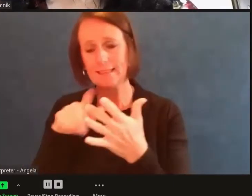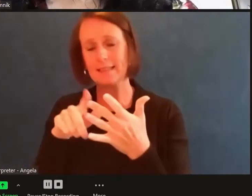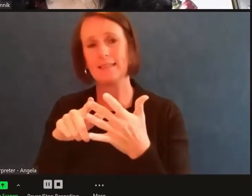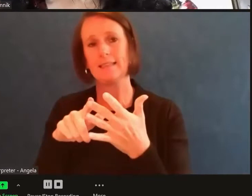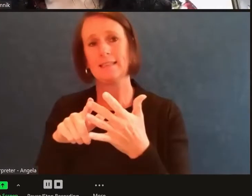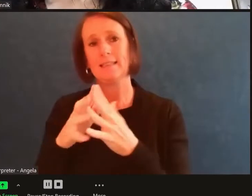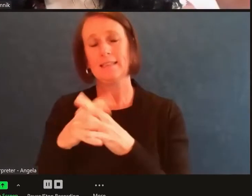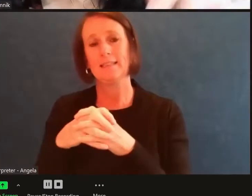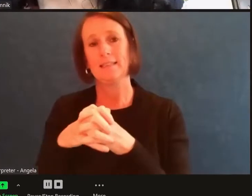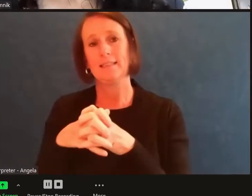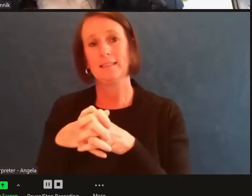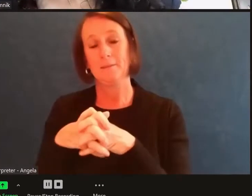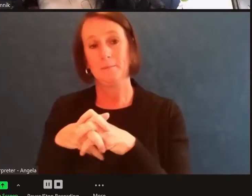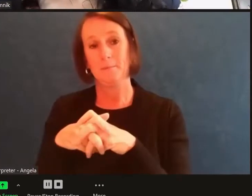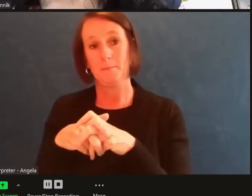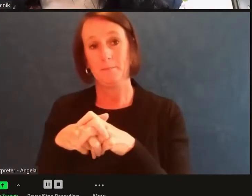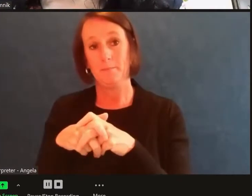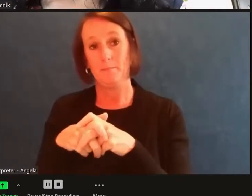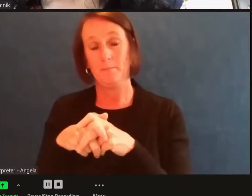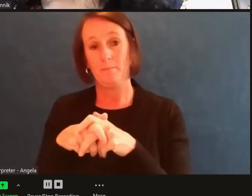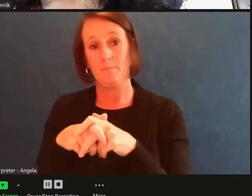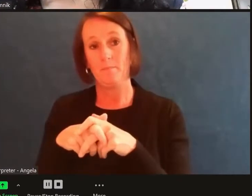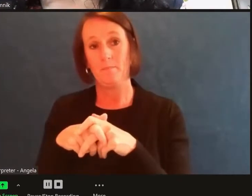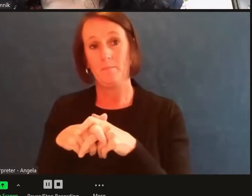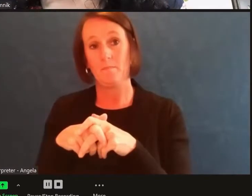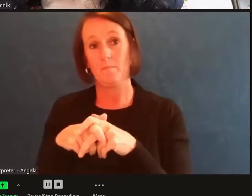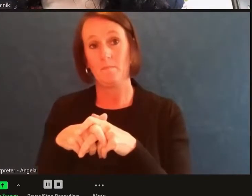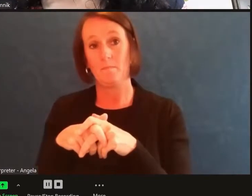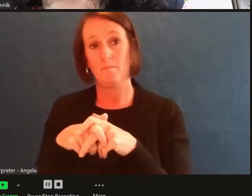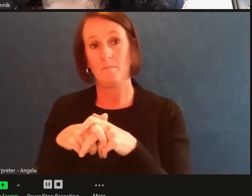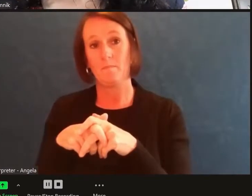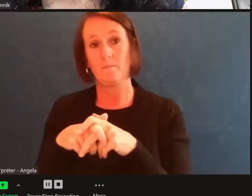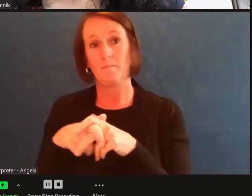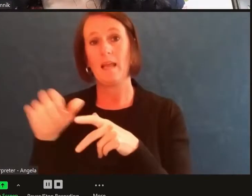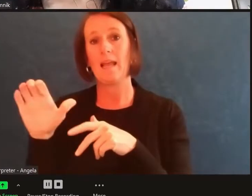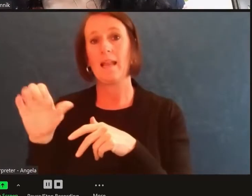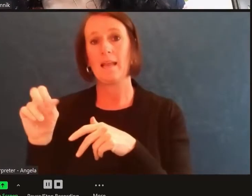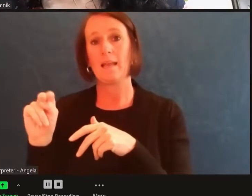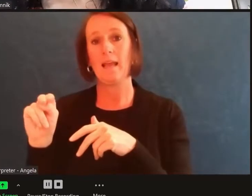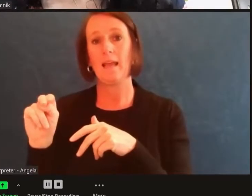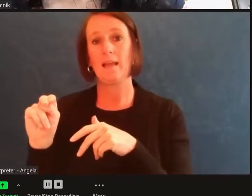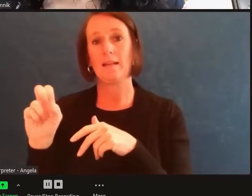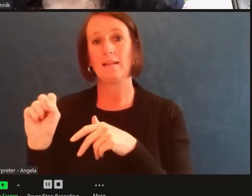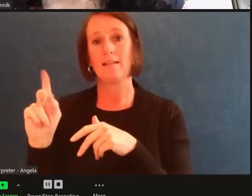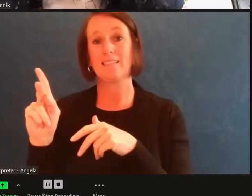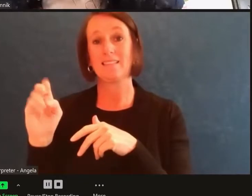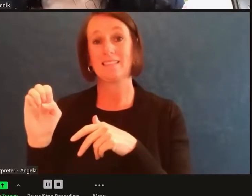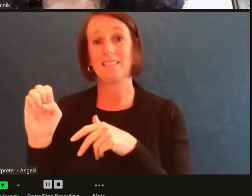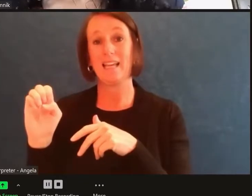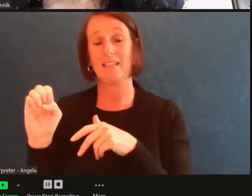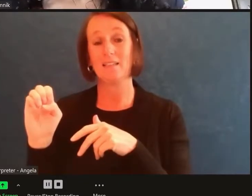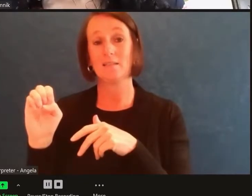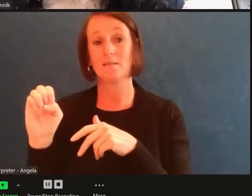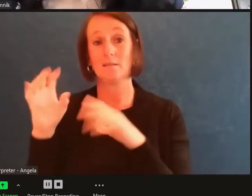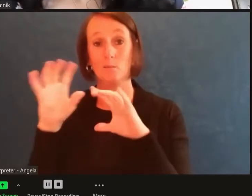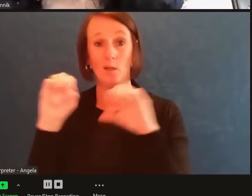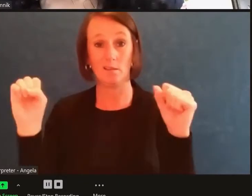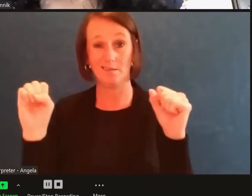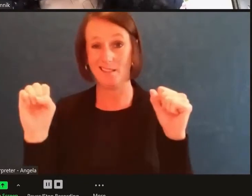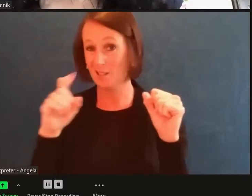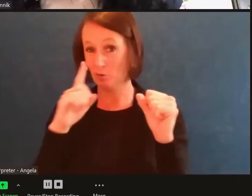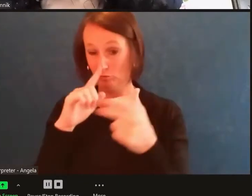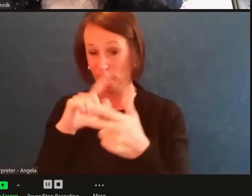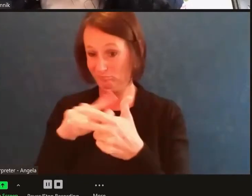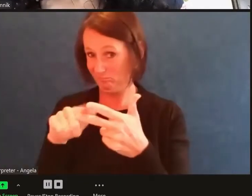the head of the Force of Reading, and Sharon Jennings, who's the Canscape president. And I said, can I take you all out to lunch?